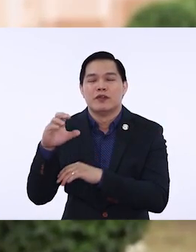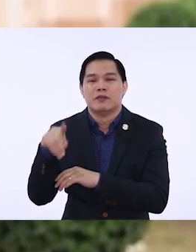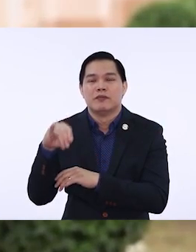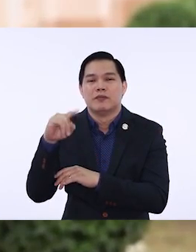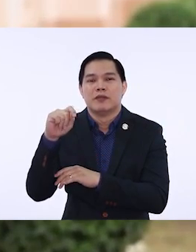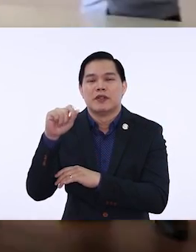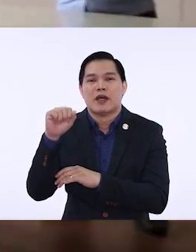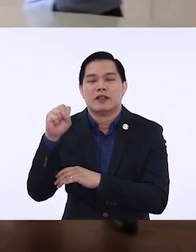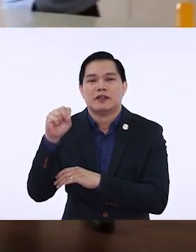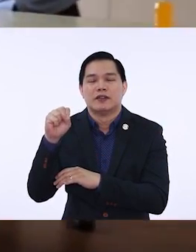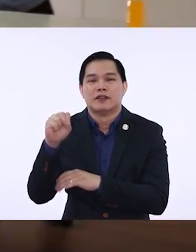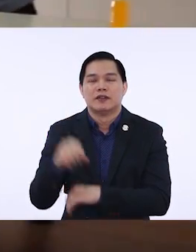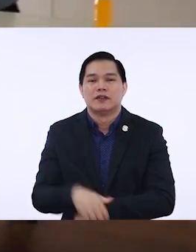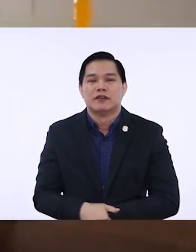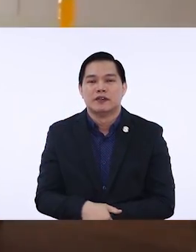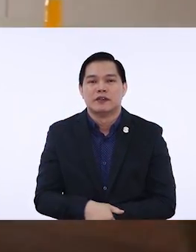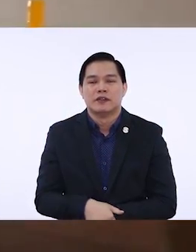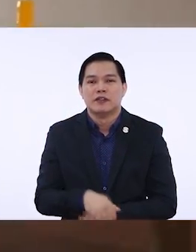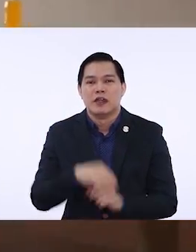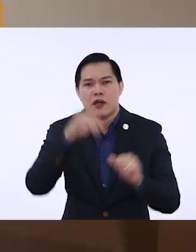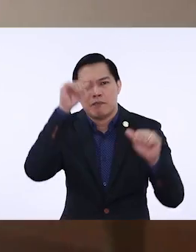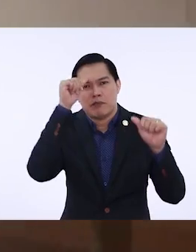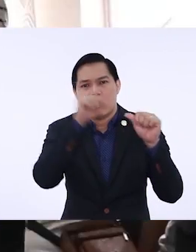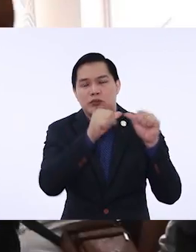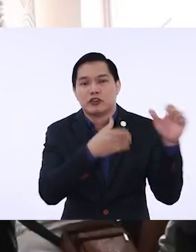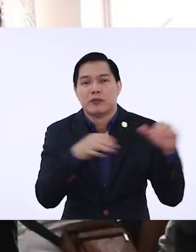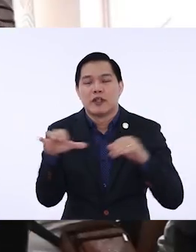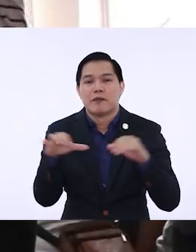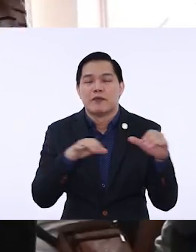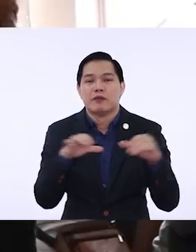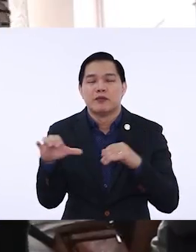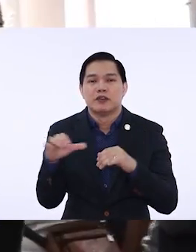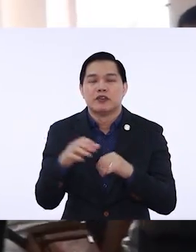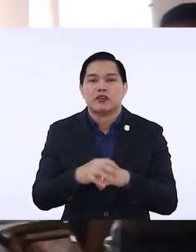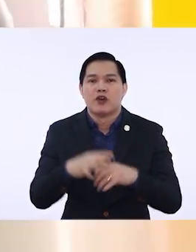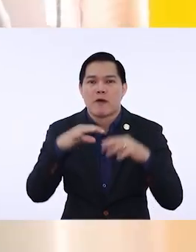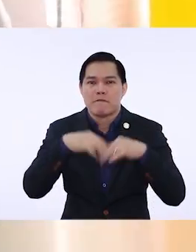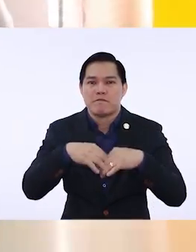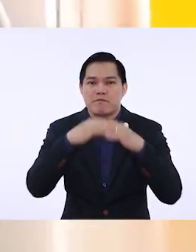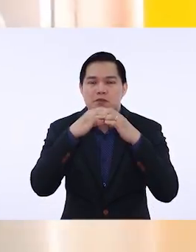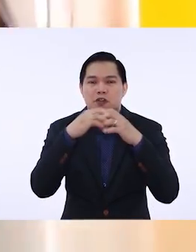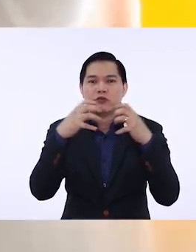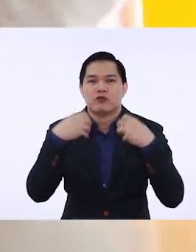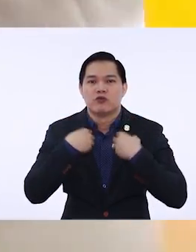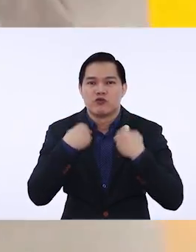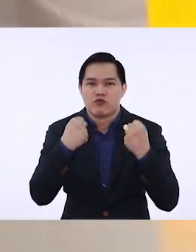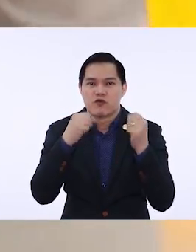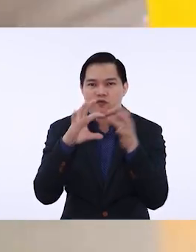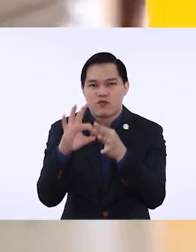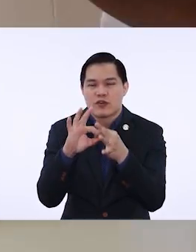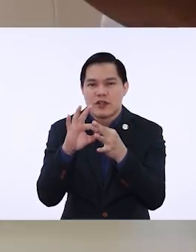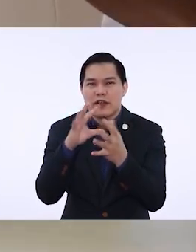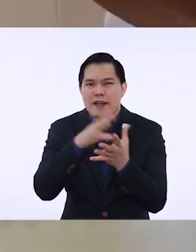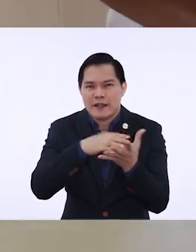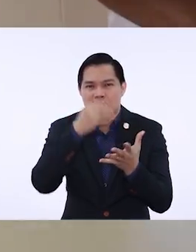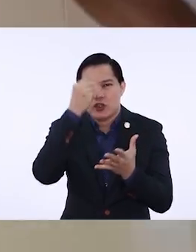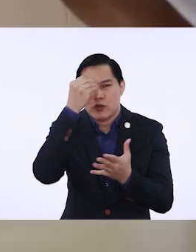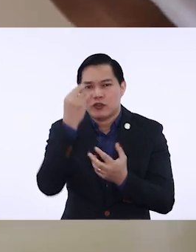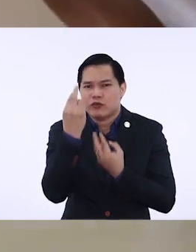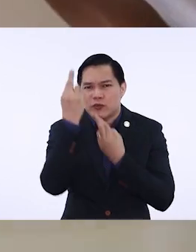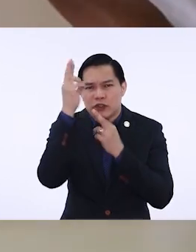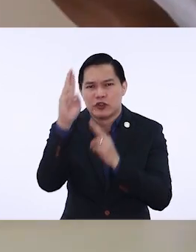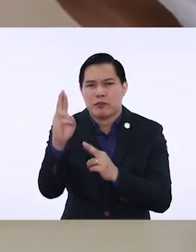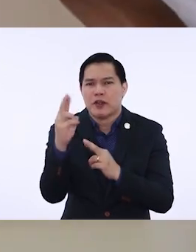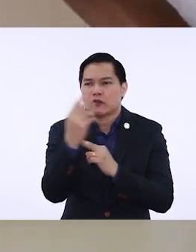Pitas. The main purpose of this activity is to build strong camaraderie among them and learn to respect